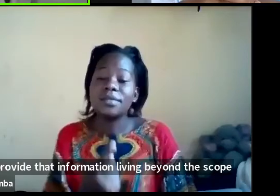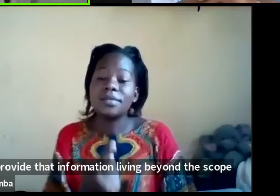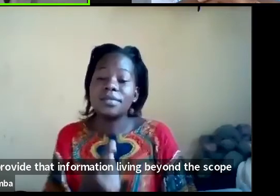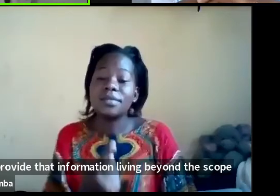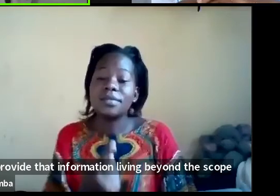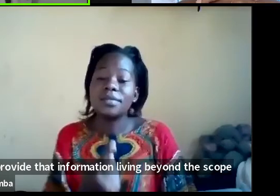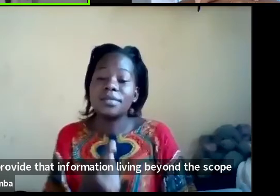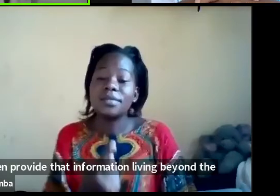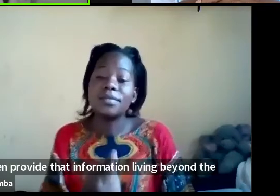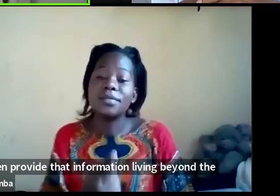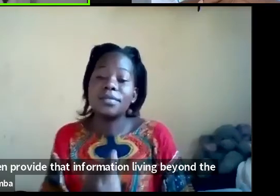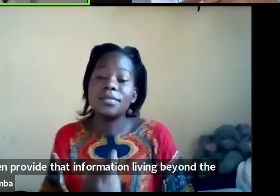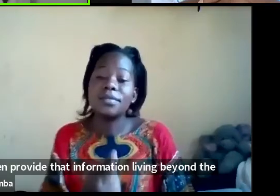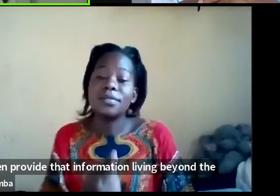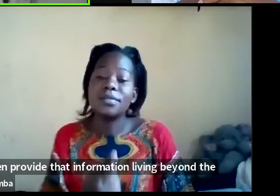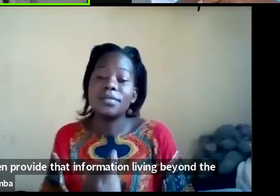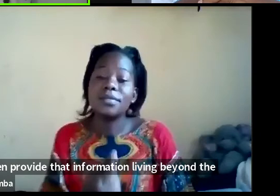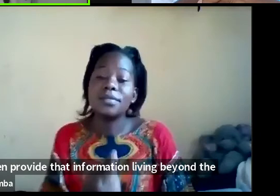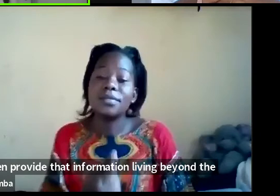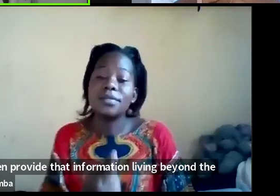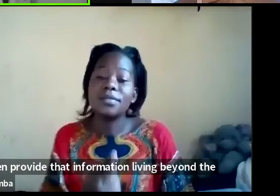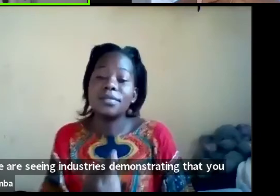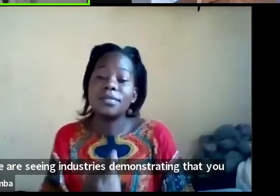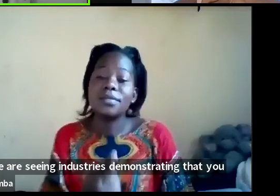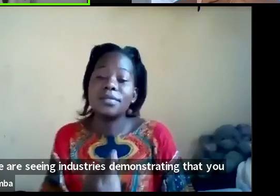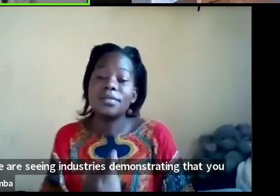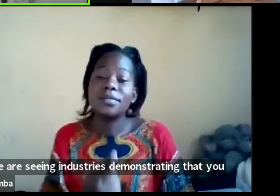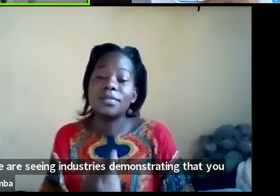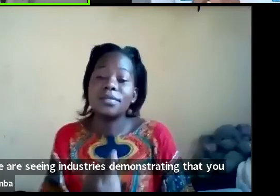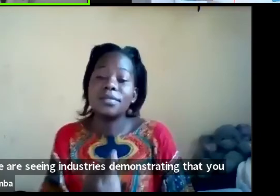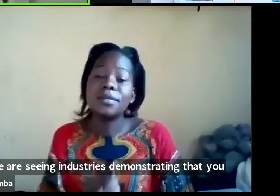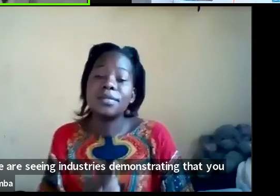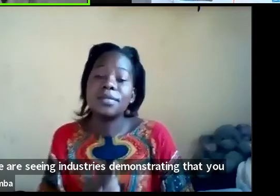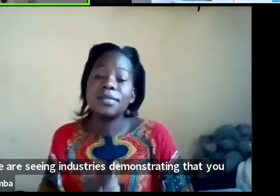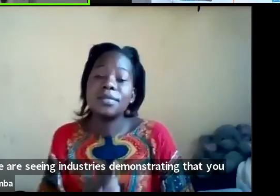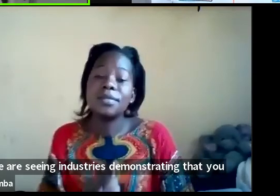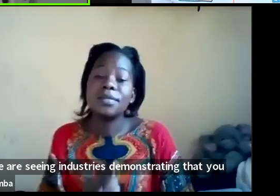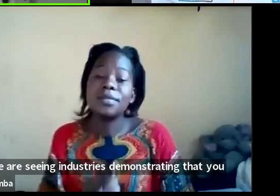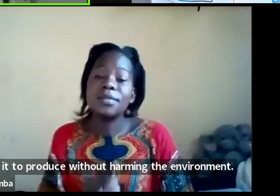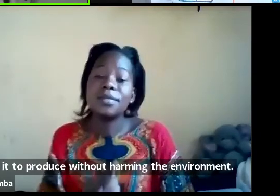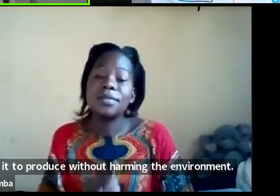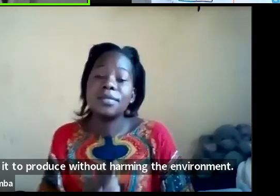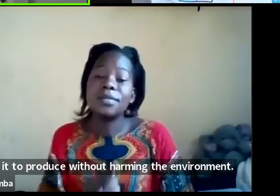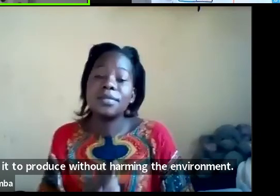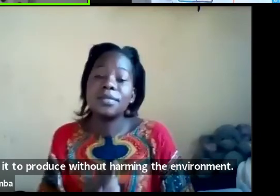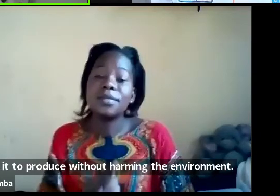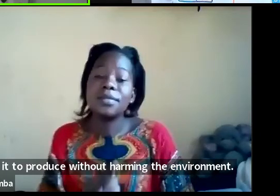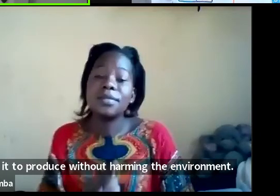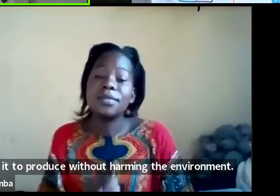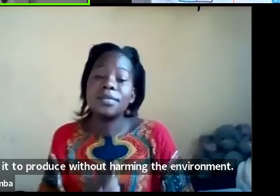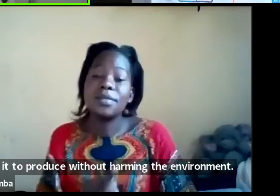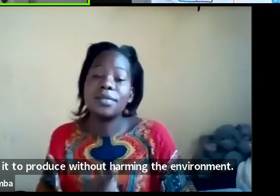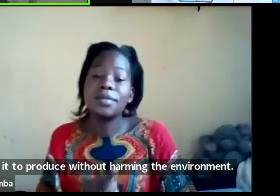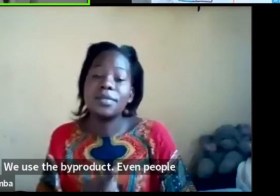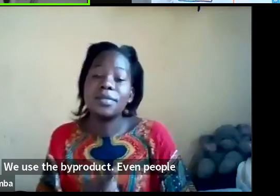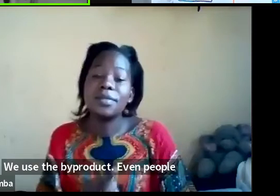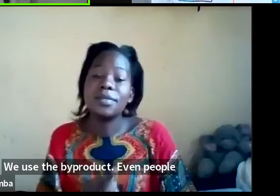industries demonstrating that you can sustainably produce without harming the environment. You use the byproduct. Even people